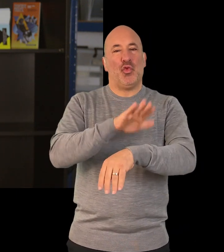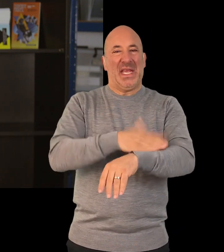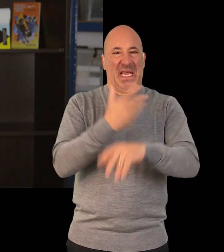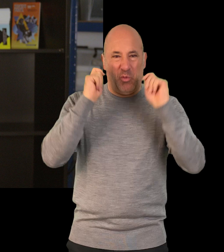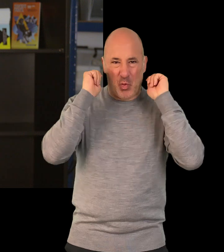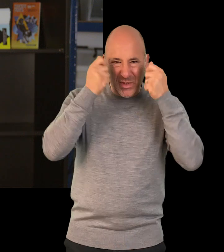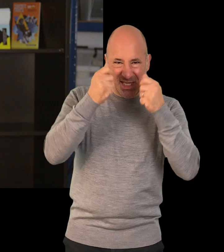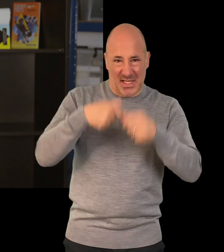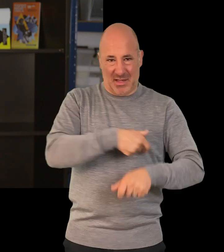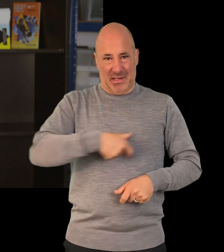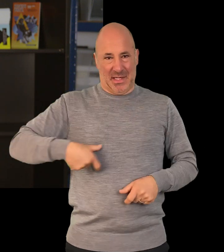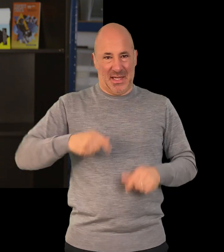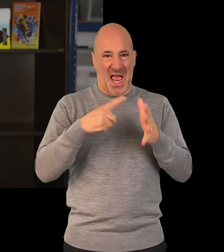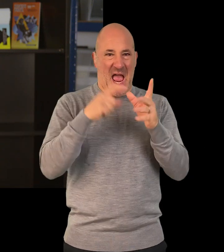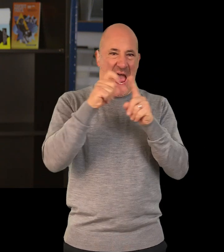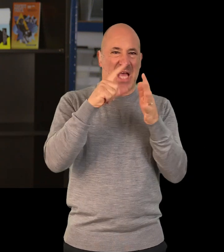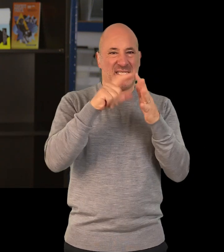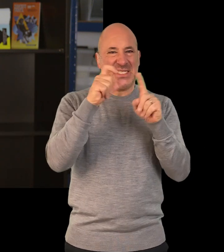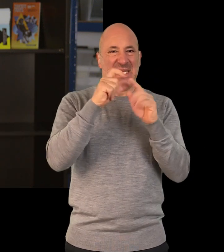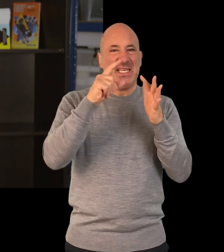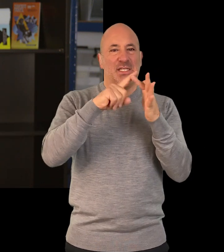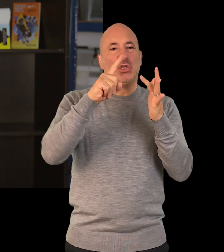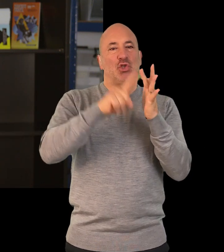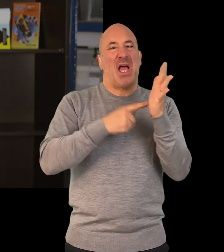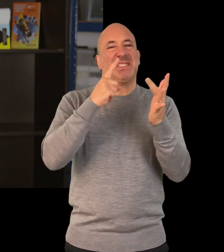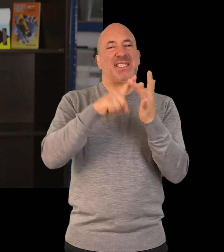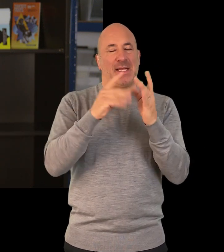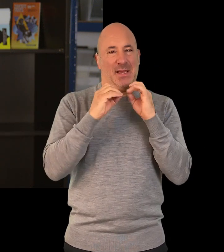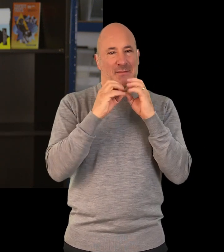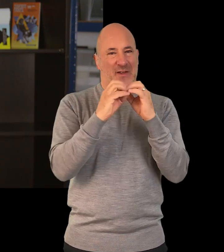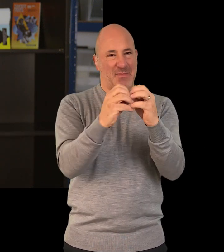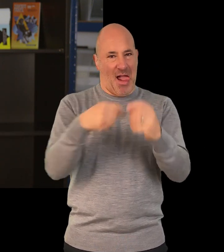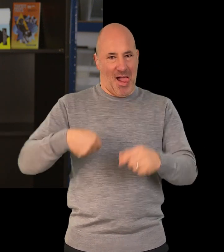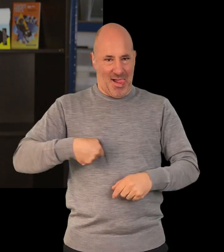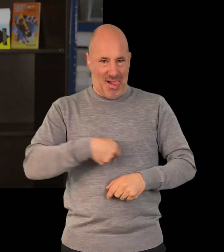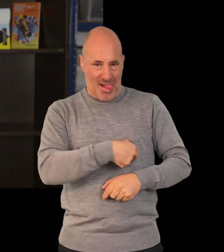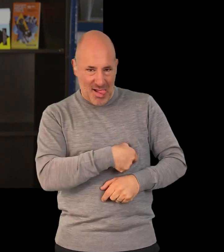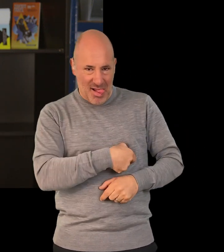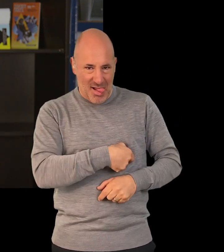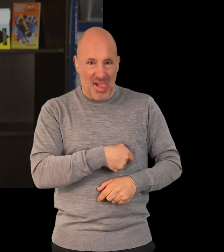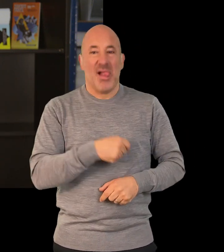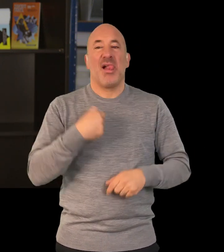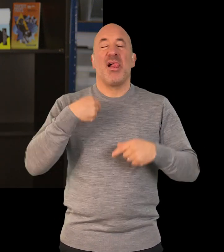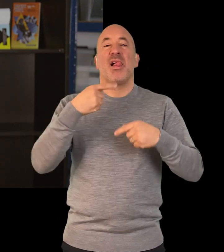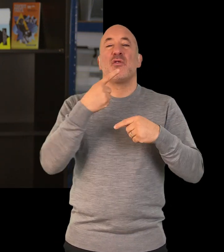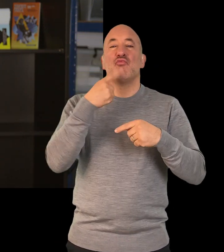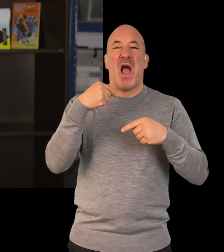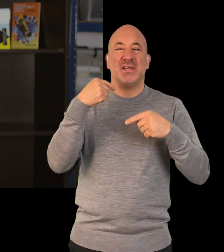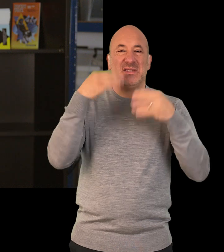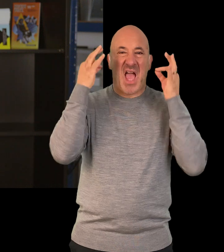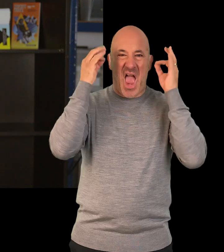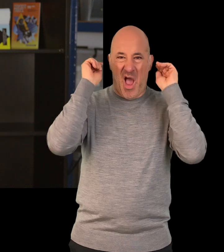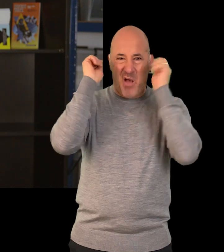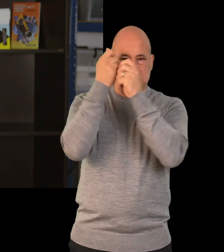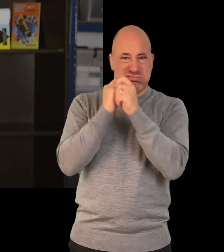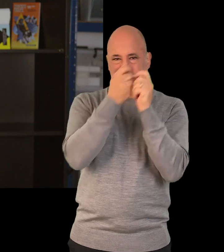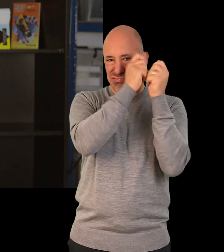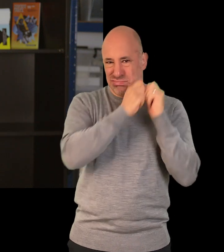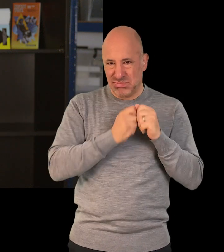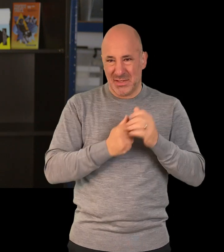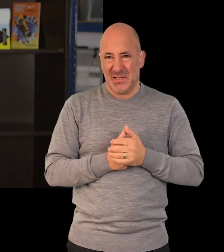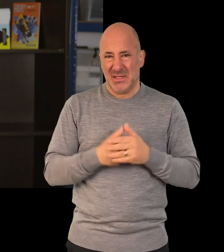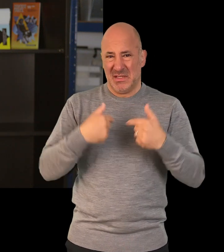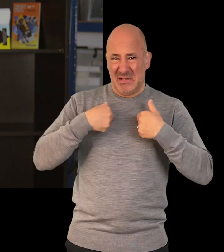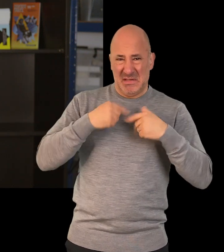Adedeji in BSL finger spelling across the front, and I have red straight braids. So who I am as an artist, there's quite a